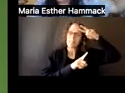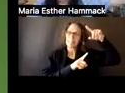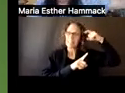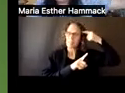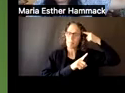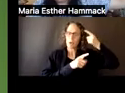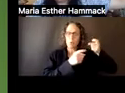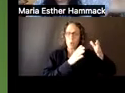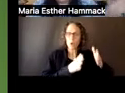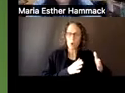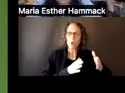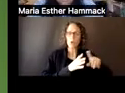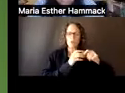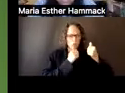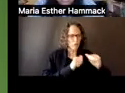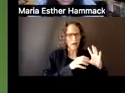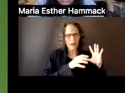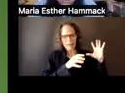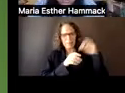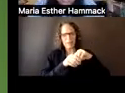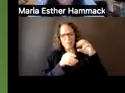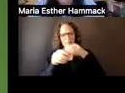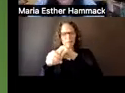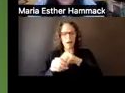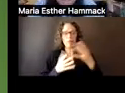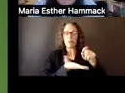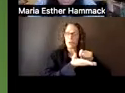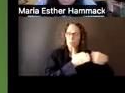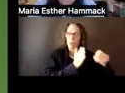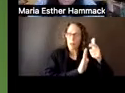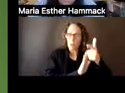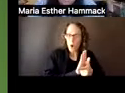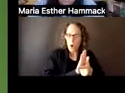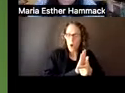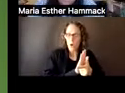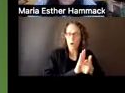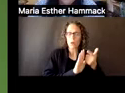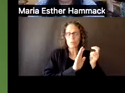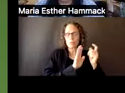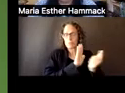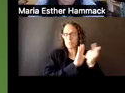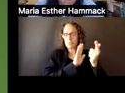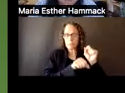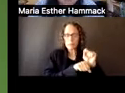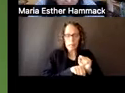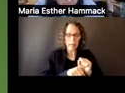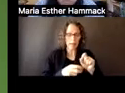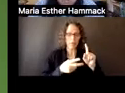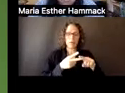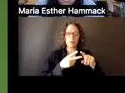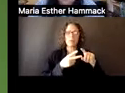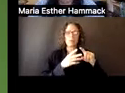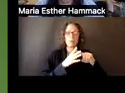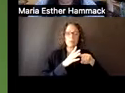in passing anti-slavery legislation, as we saw in the previous slide, but were often active in writing